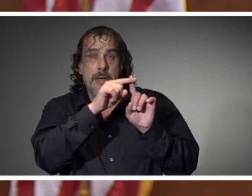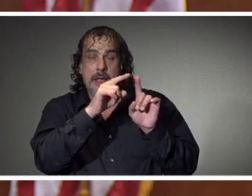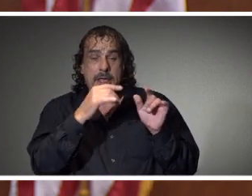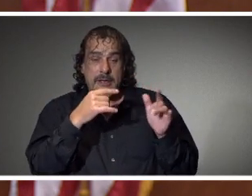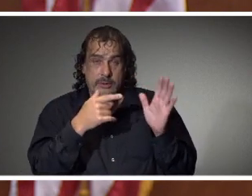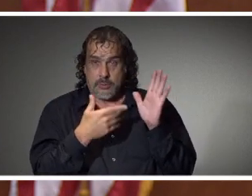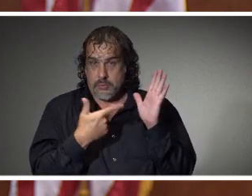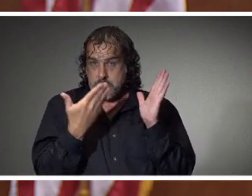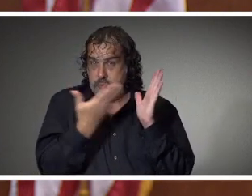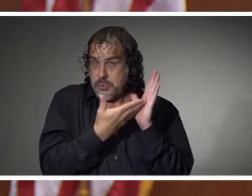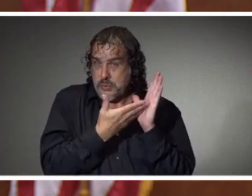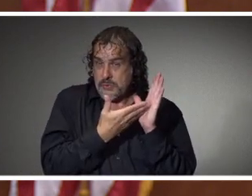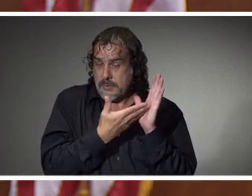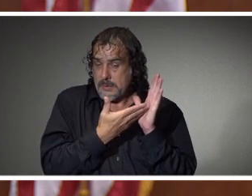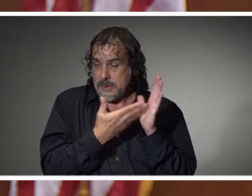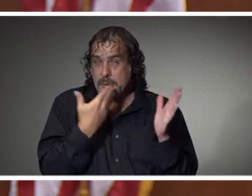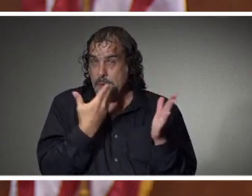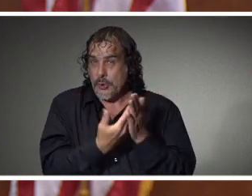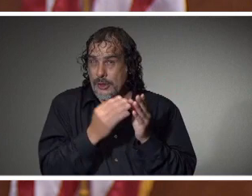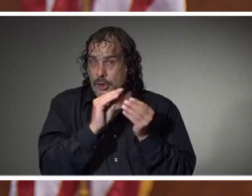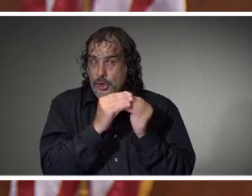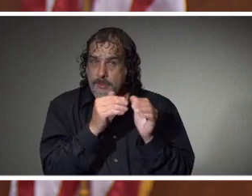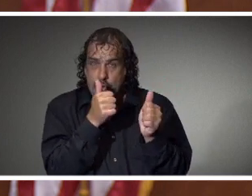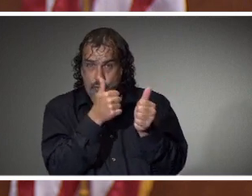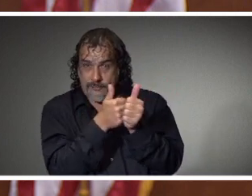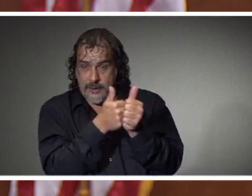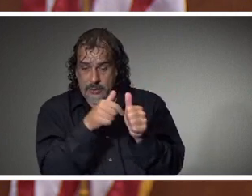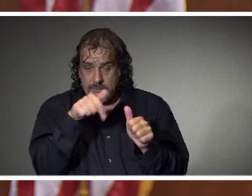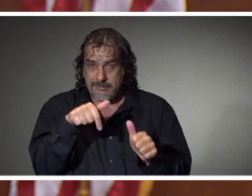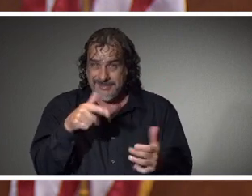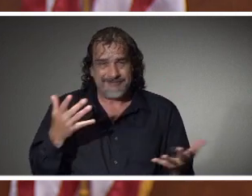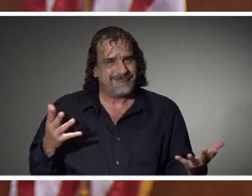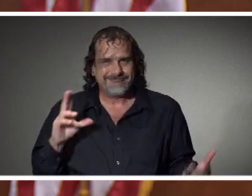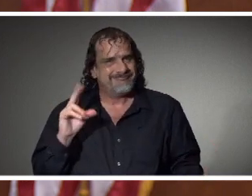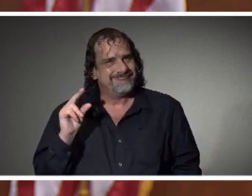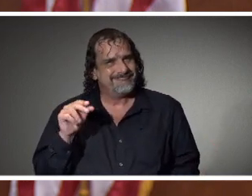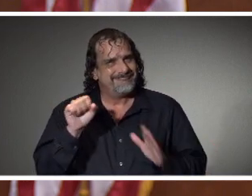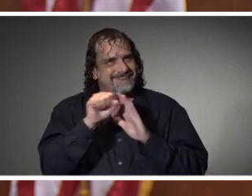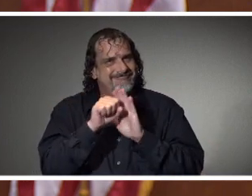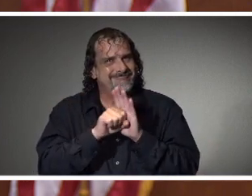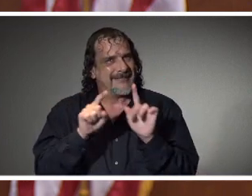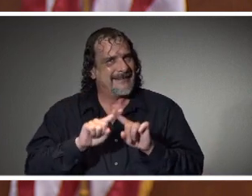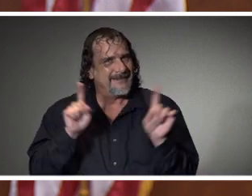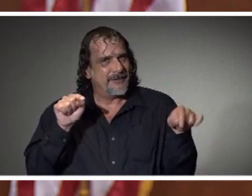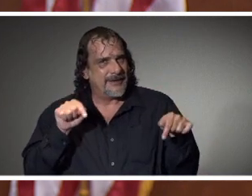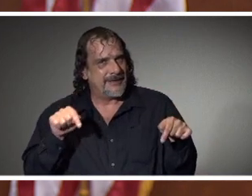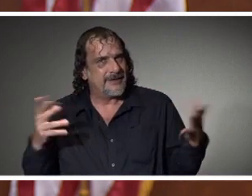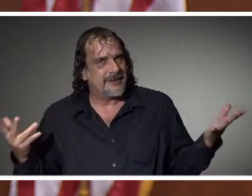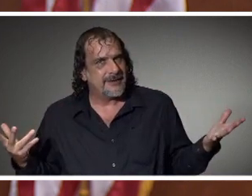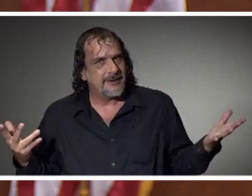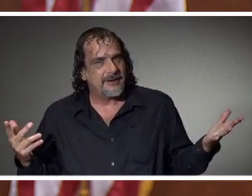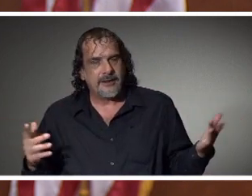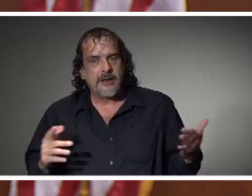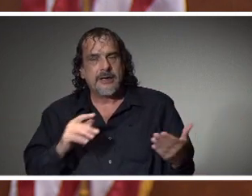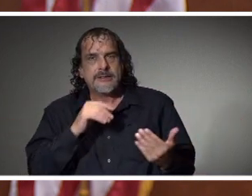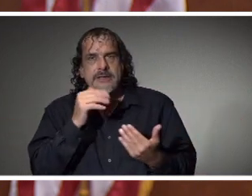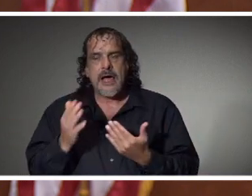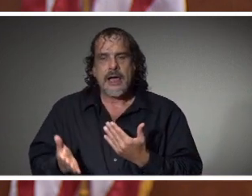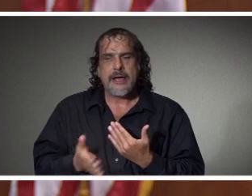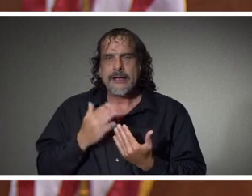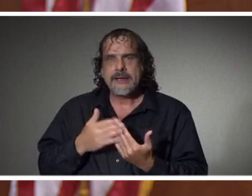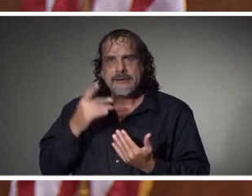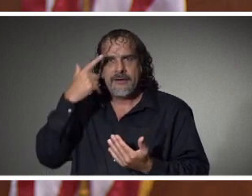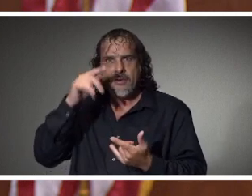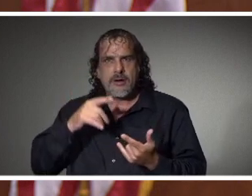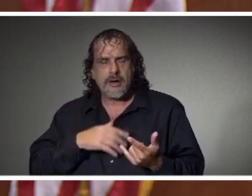great indicator in states like Mississippi, because it hasn't been real easy for us